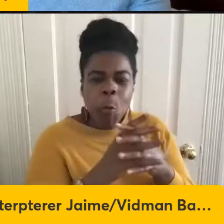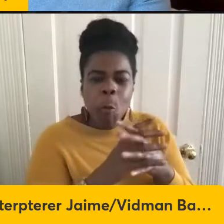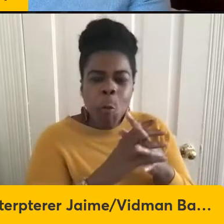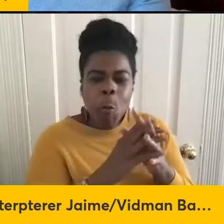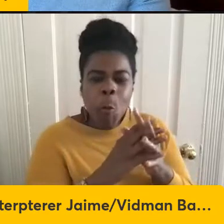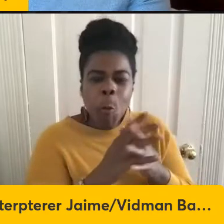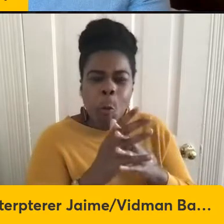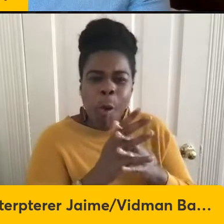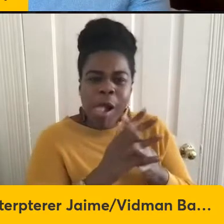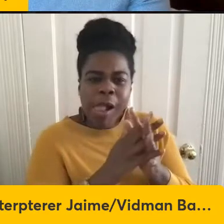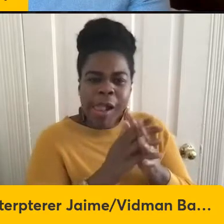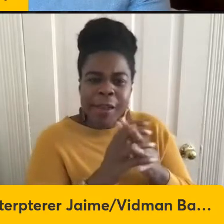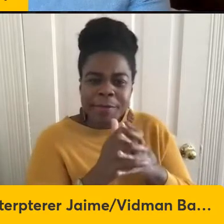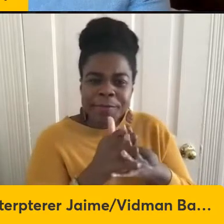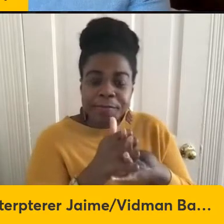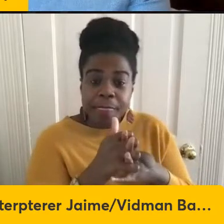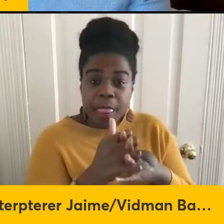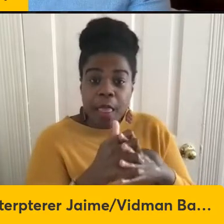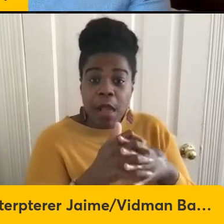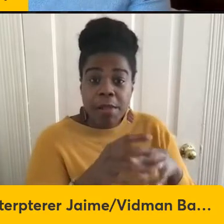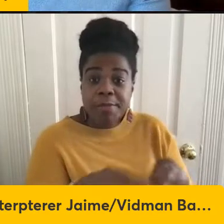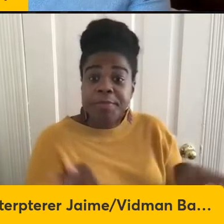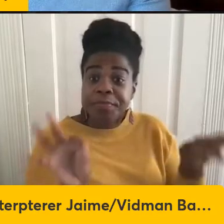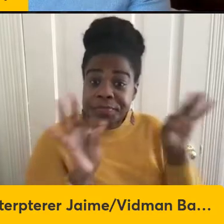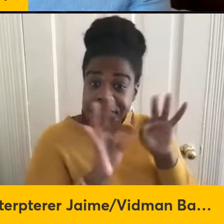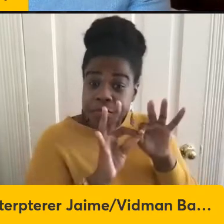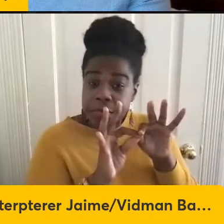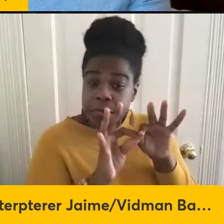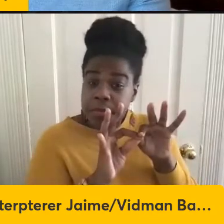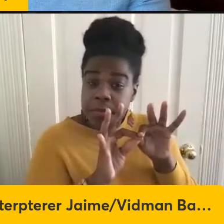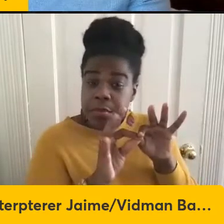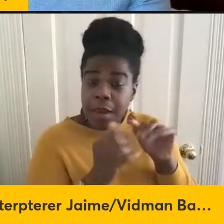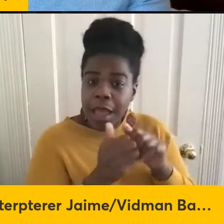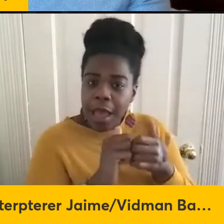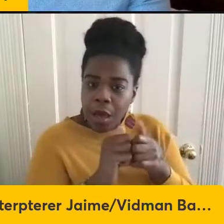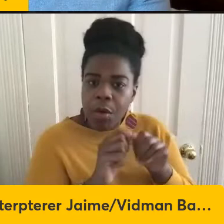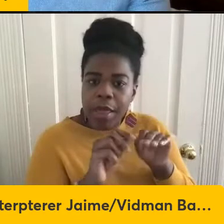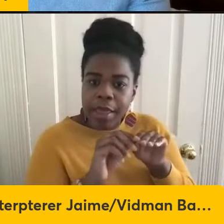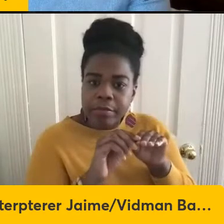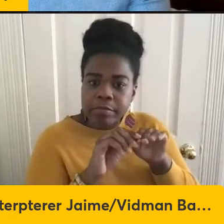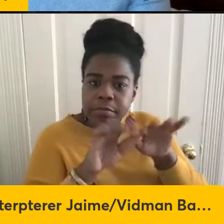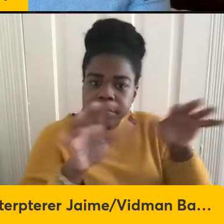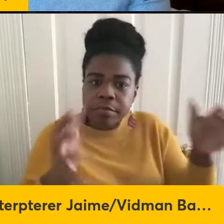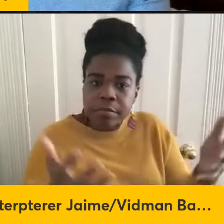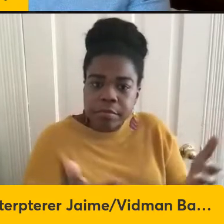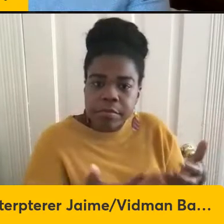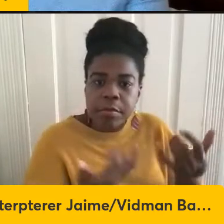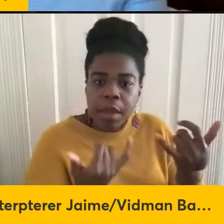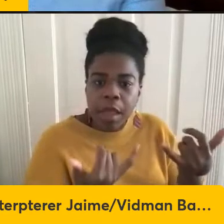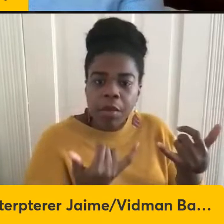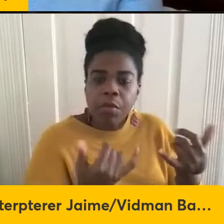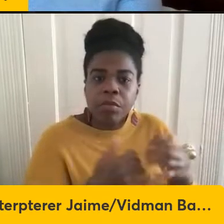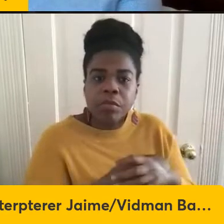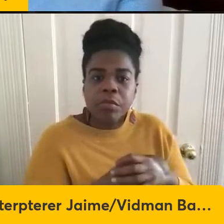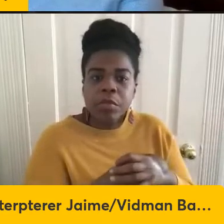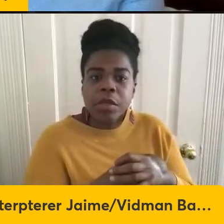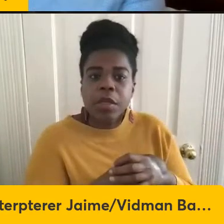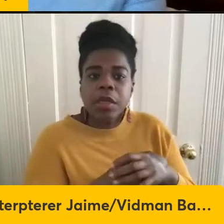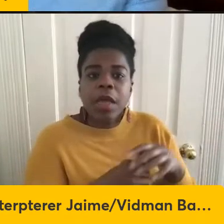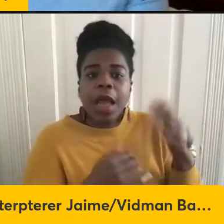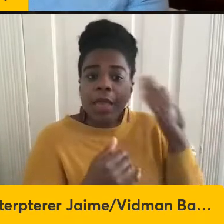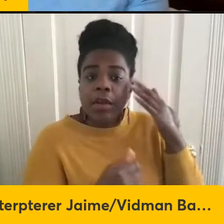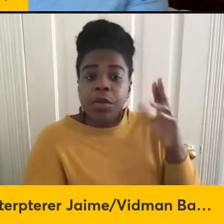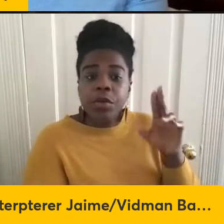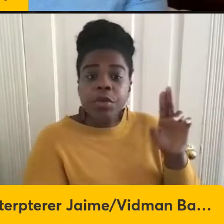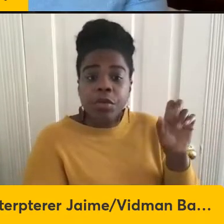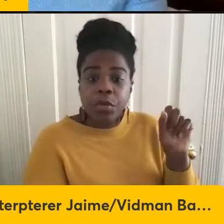How important is that, and how widespread is it currently? I know at least in the U.S.,